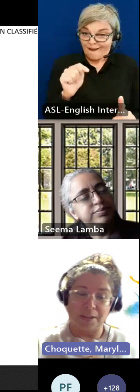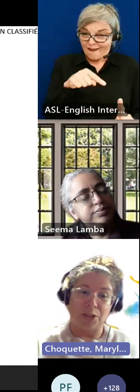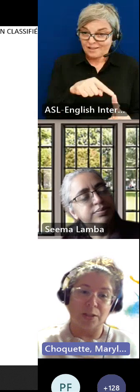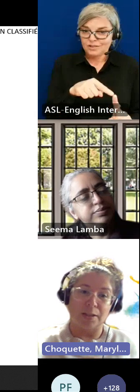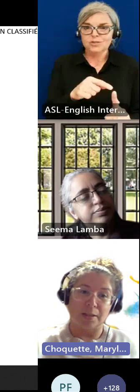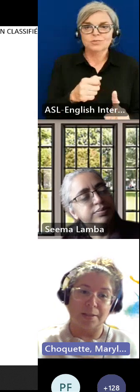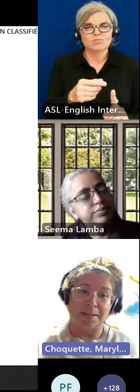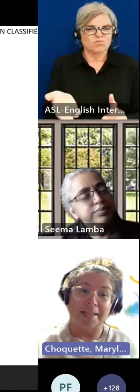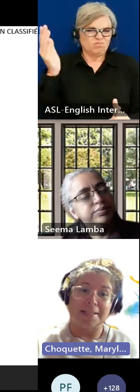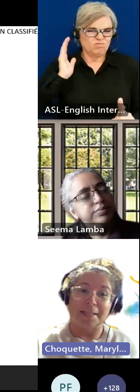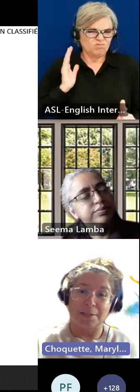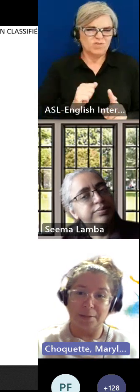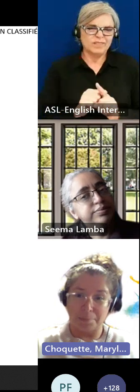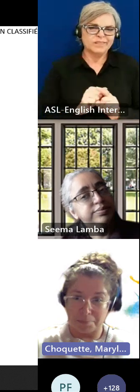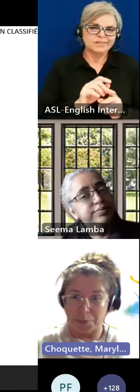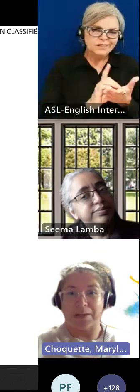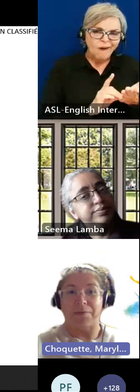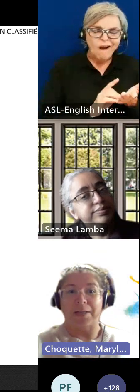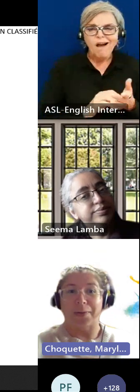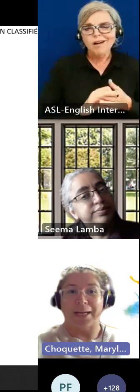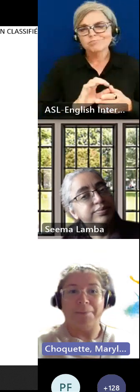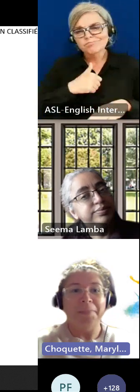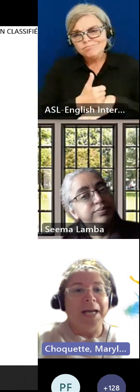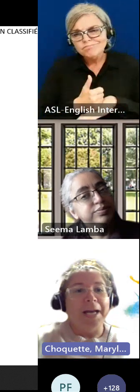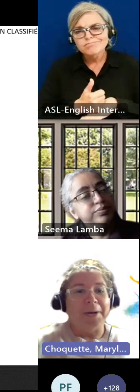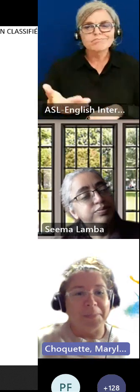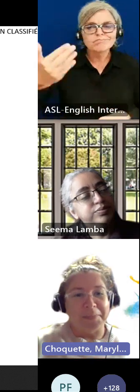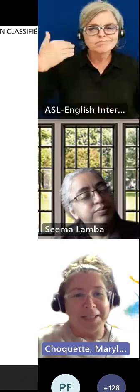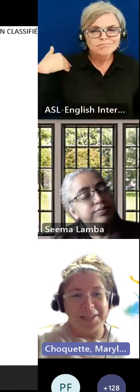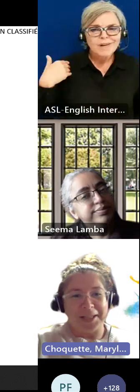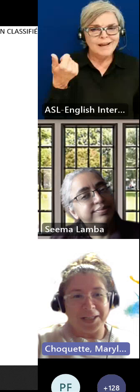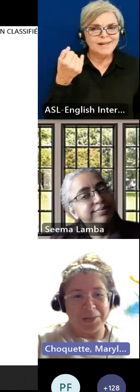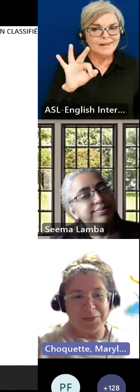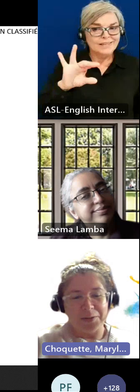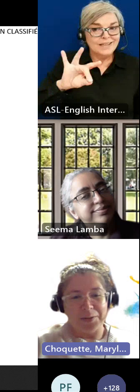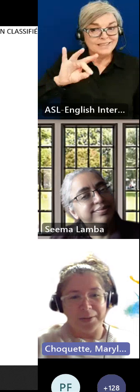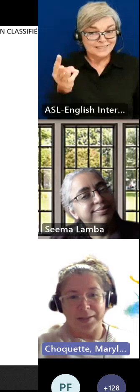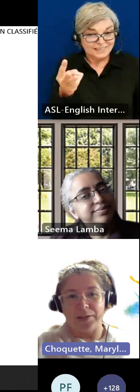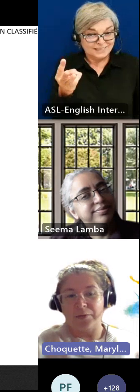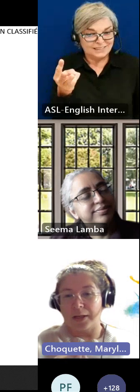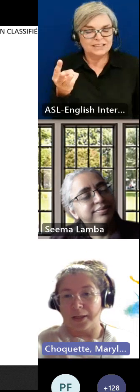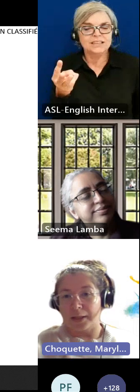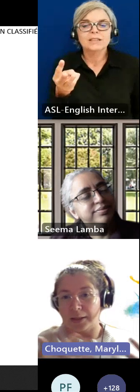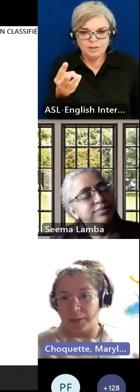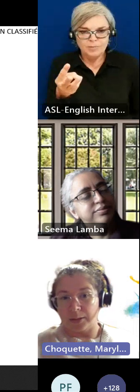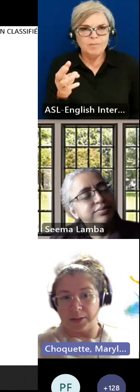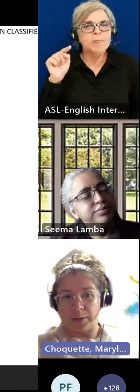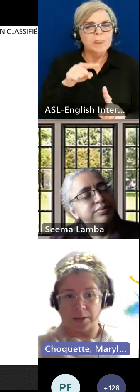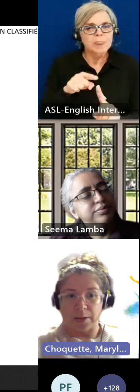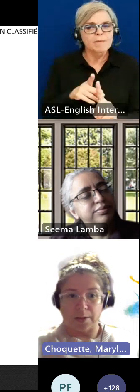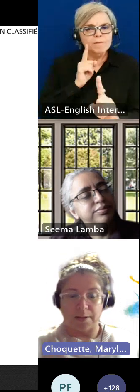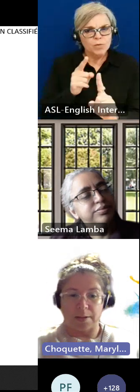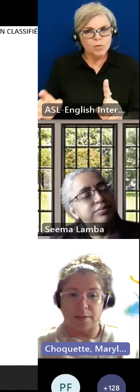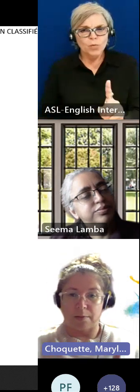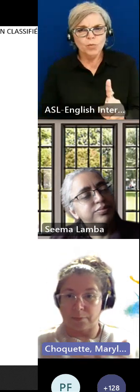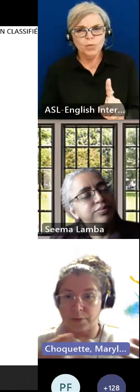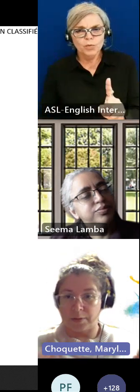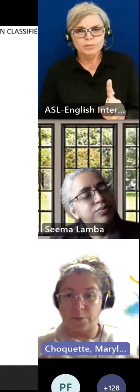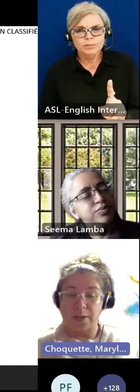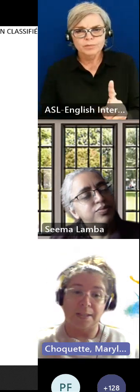implemented initially in 1986, so ça fait longtemps, it aimed to identify and eliminate